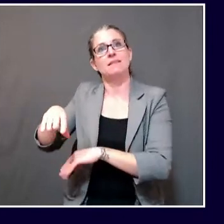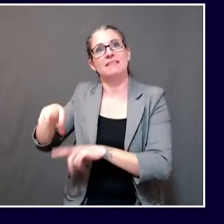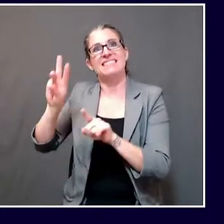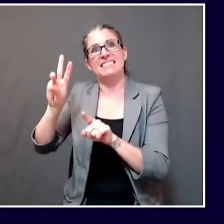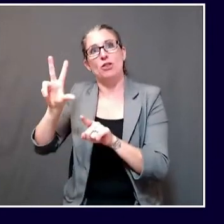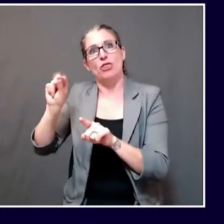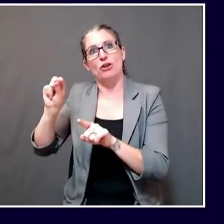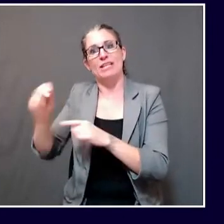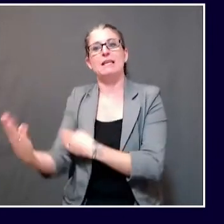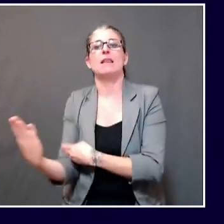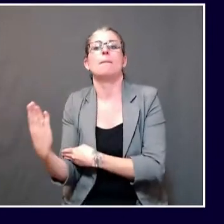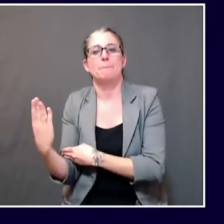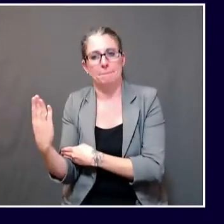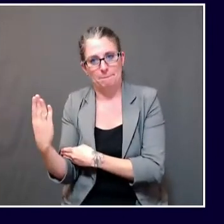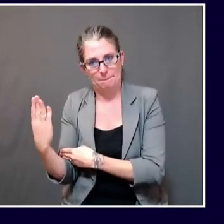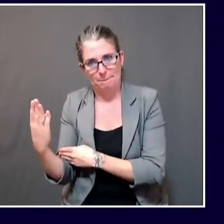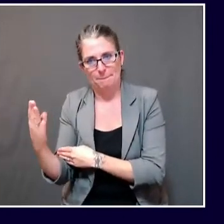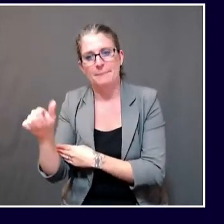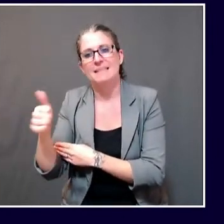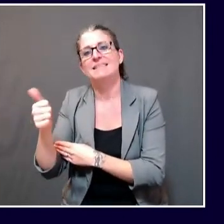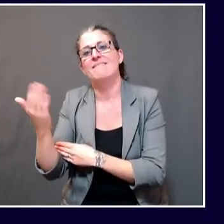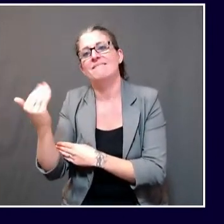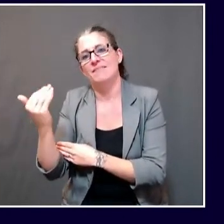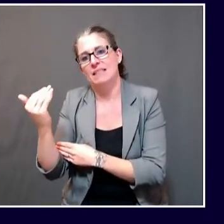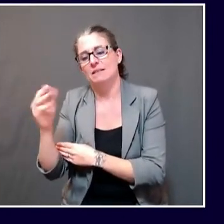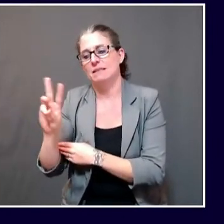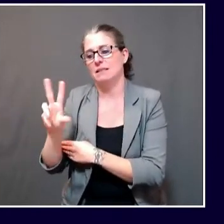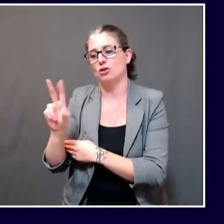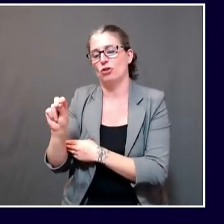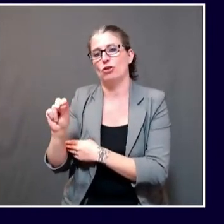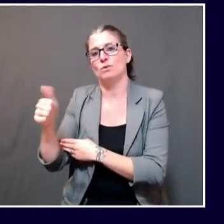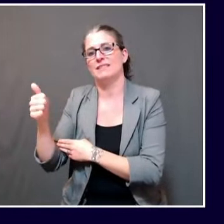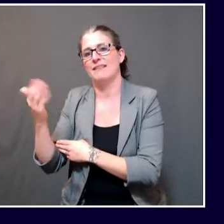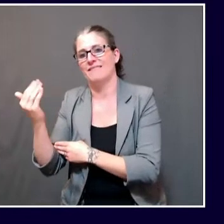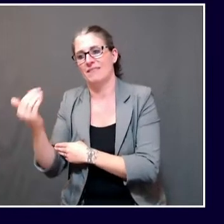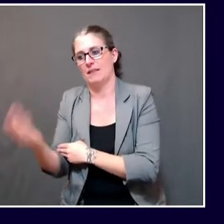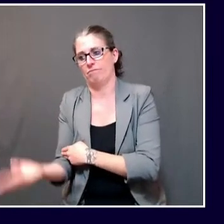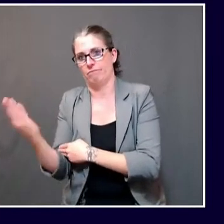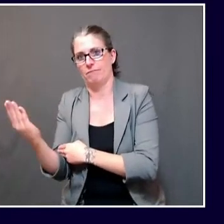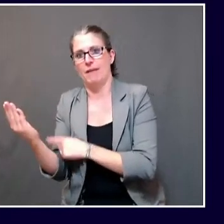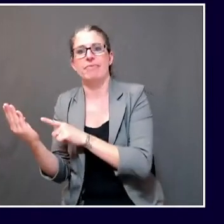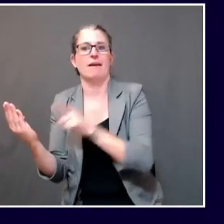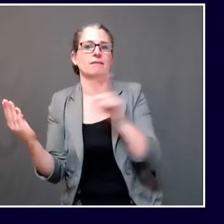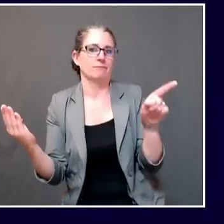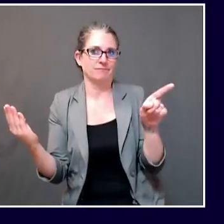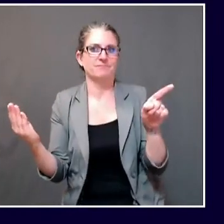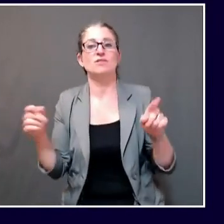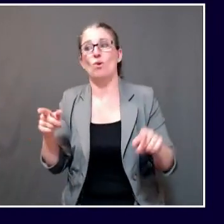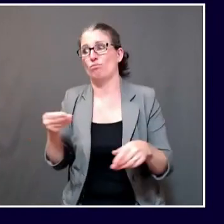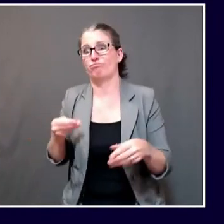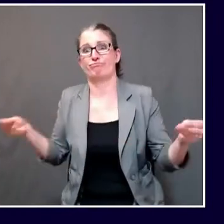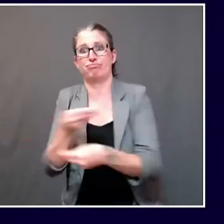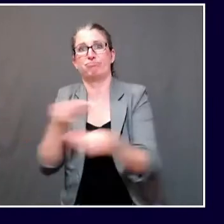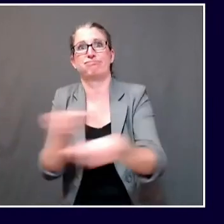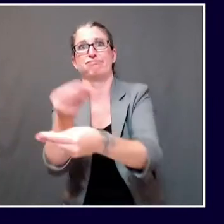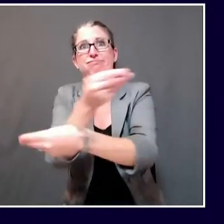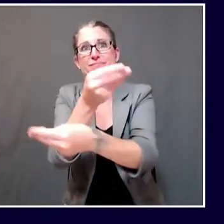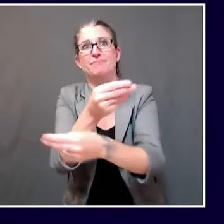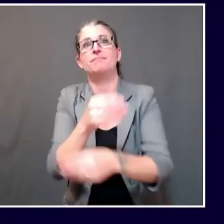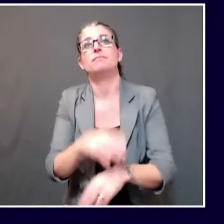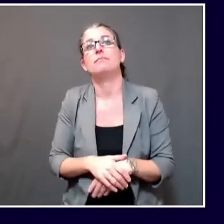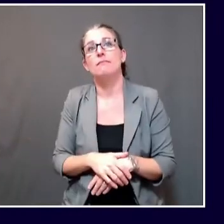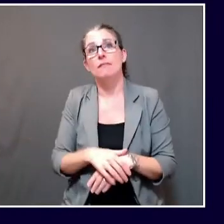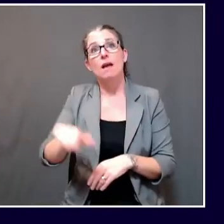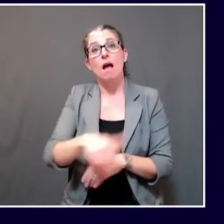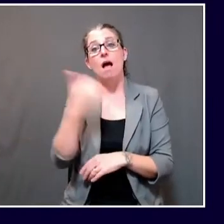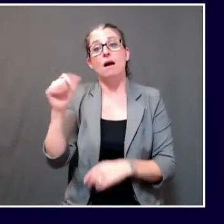a.m. And finally, at the Merrill Fay Arena in Laconia in New Hampshire, this individual was on